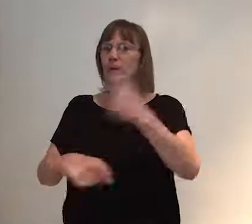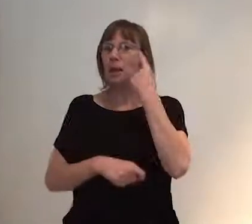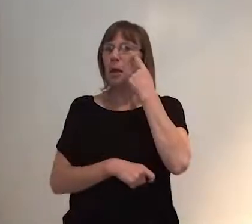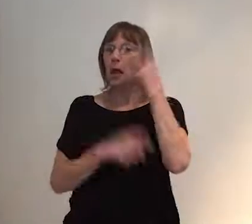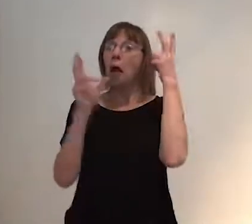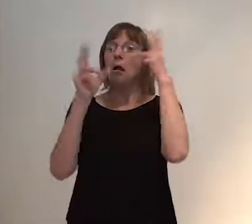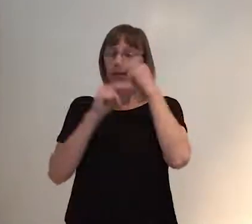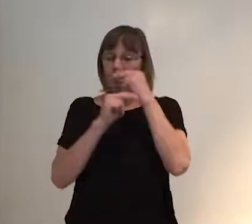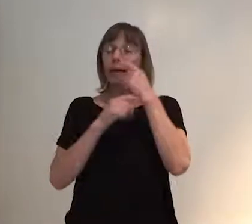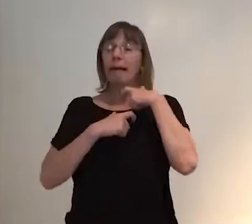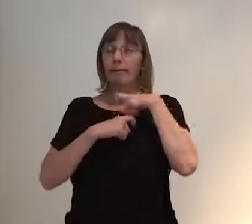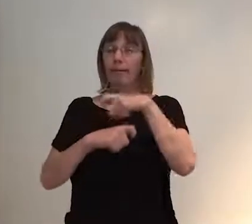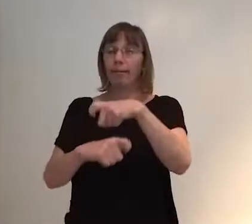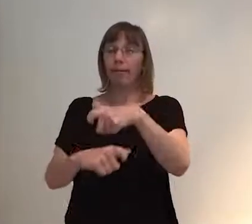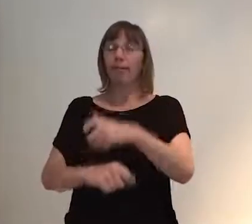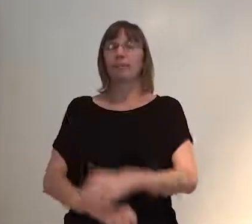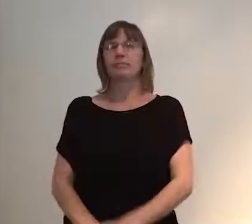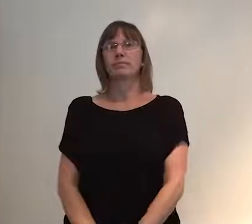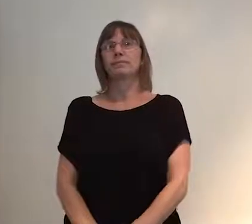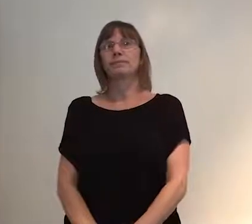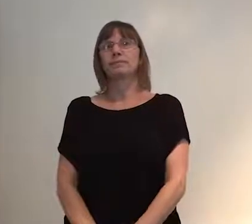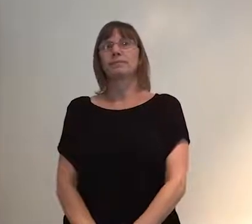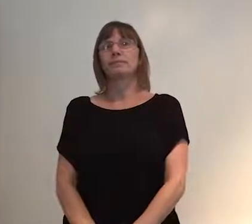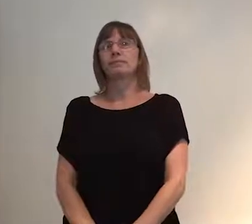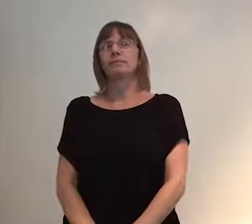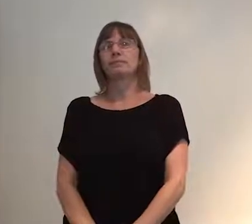Keeping the eyes closed.